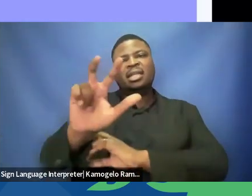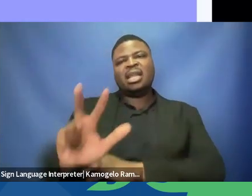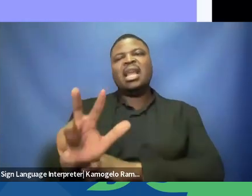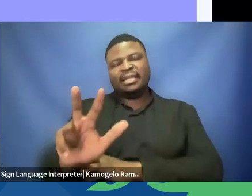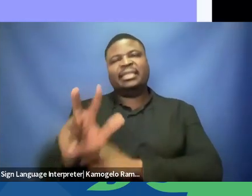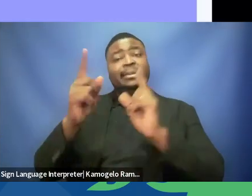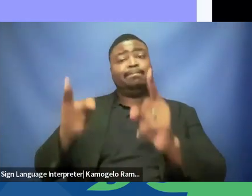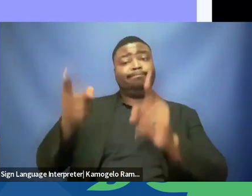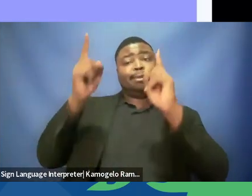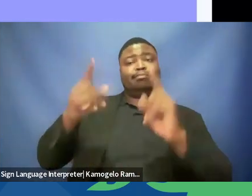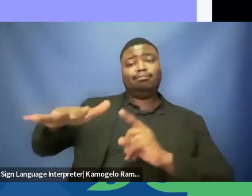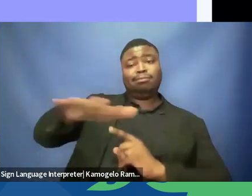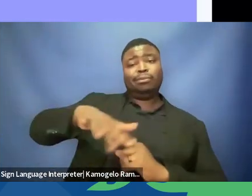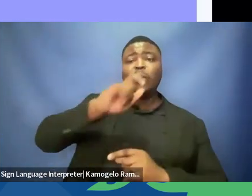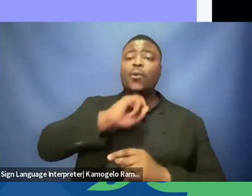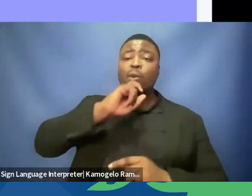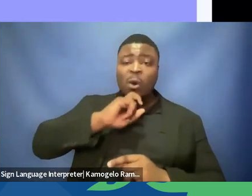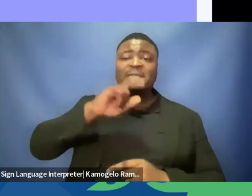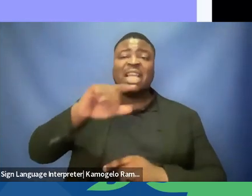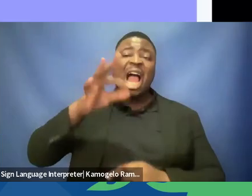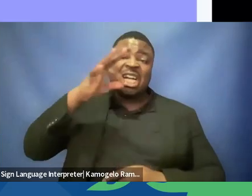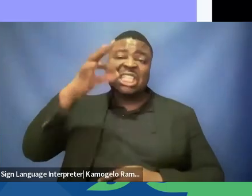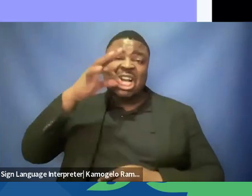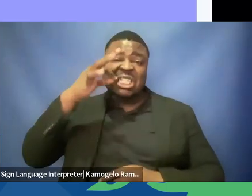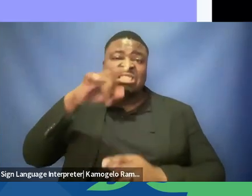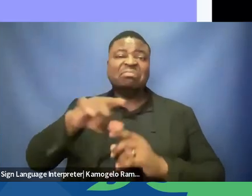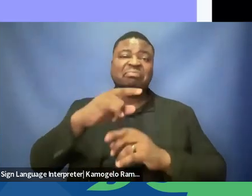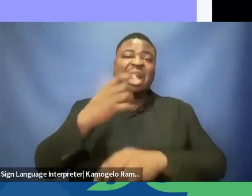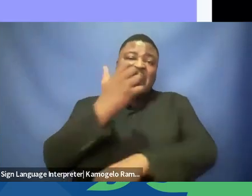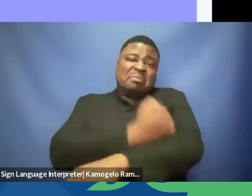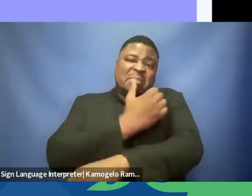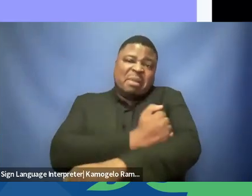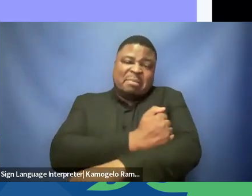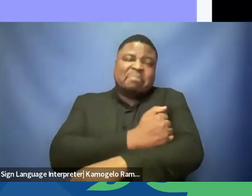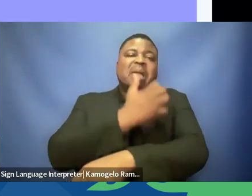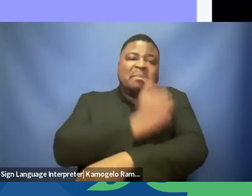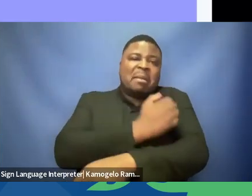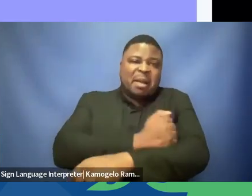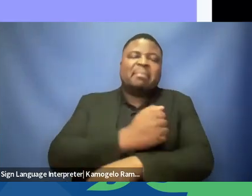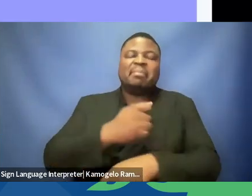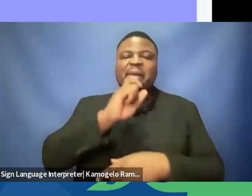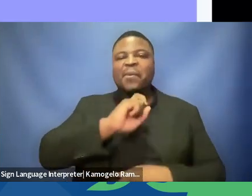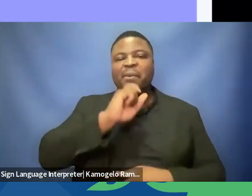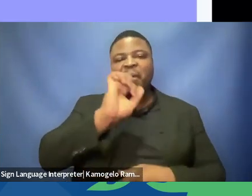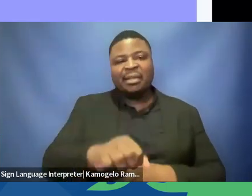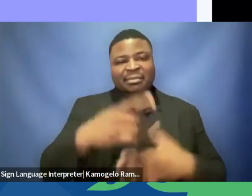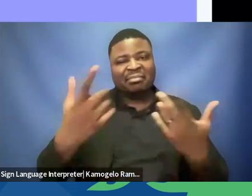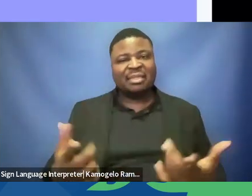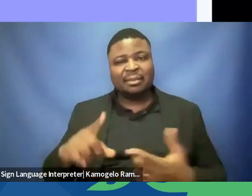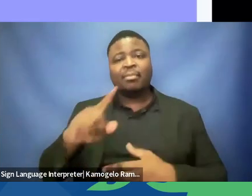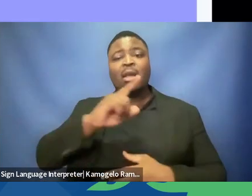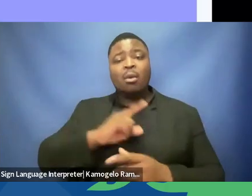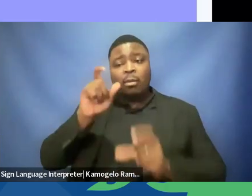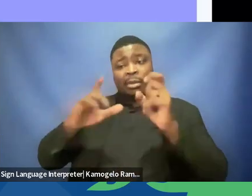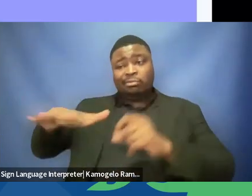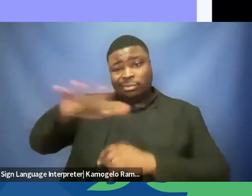and high stigma, just as the client said. They also had limited access to healthcare and prevention and counseling. Stimulant